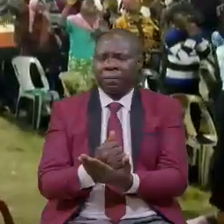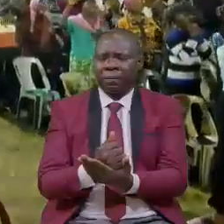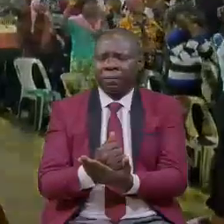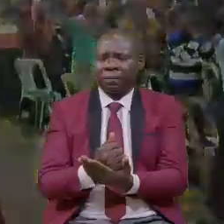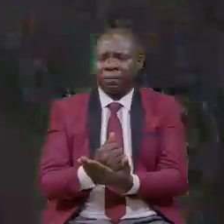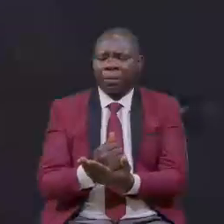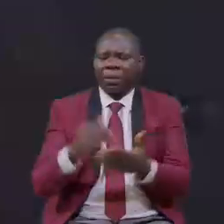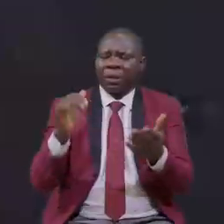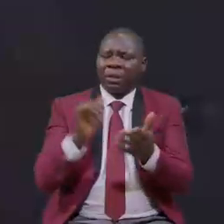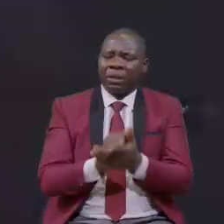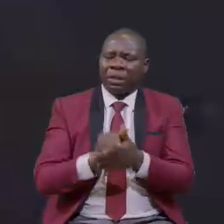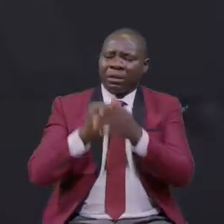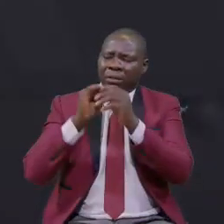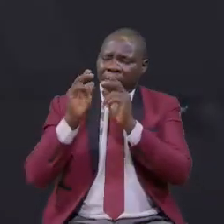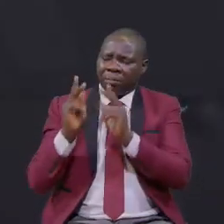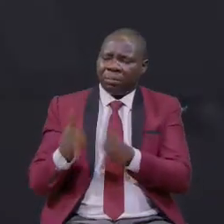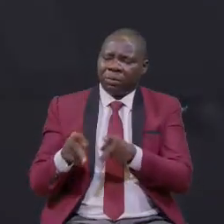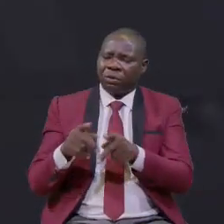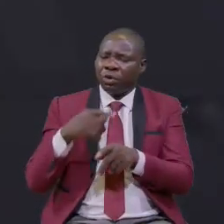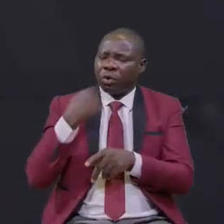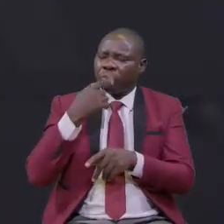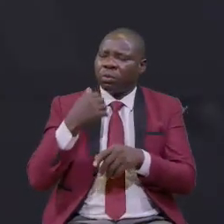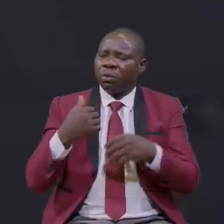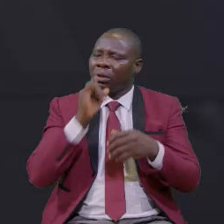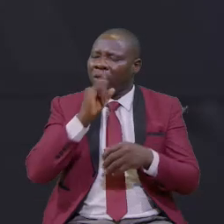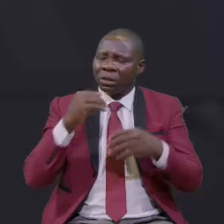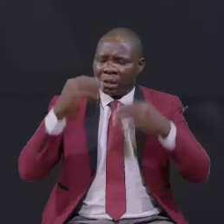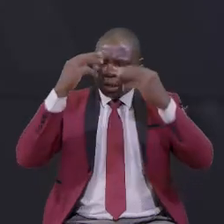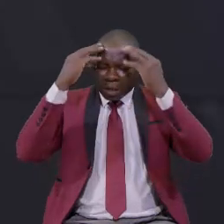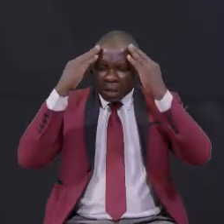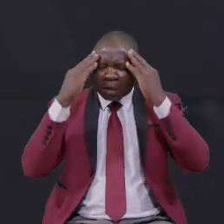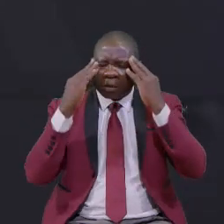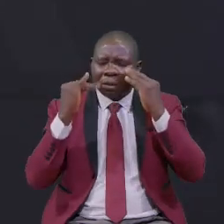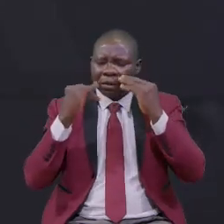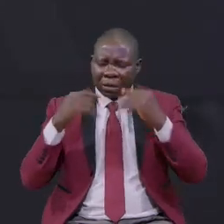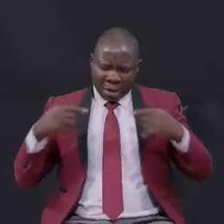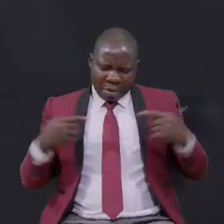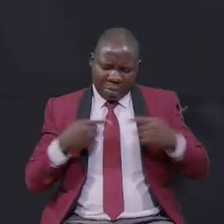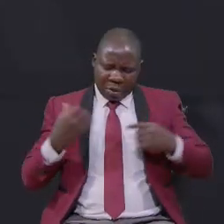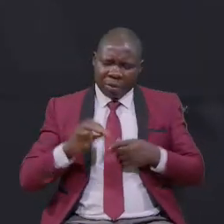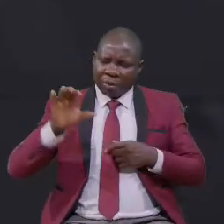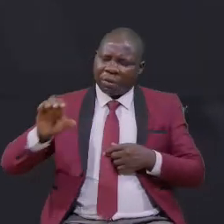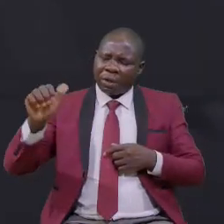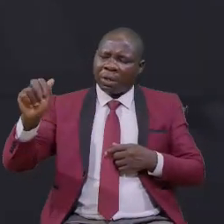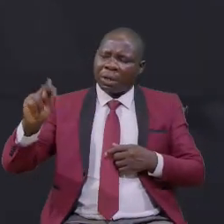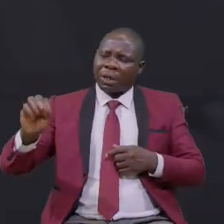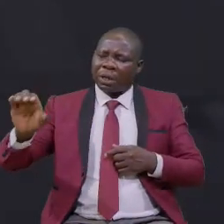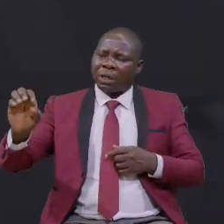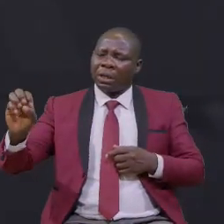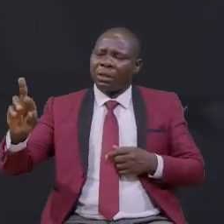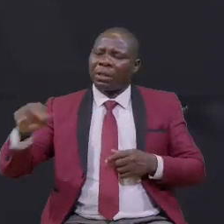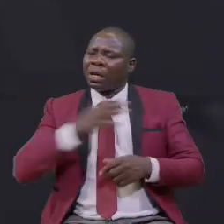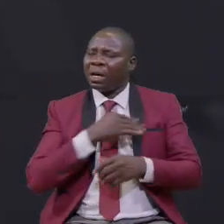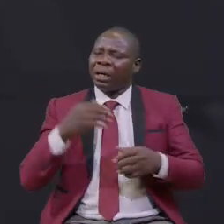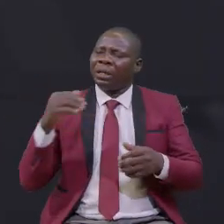That person was experiencing the pain of cancer, and he says at this stage